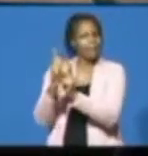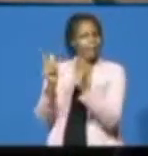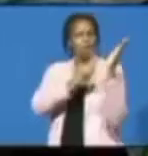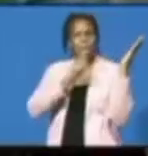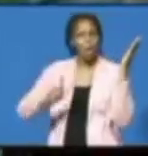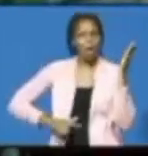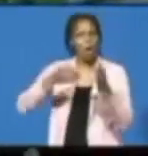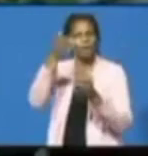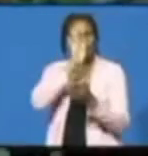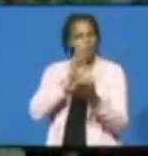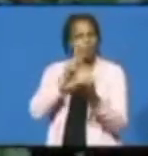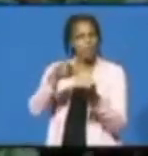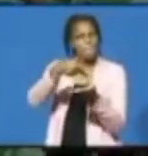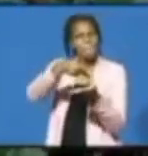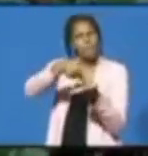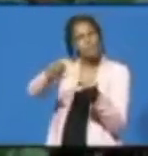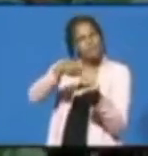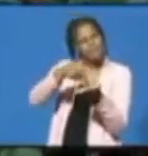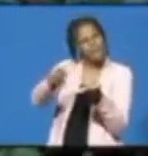We purify